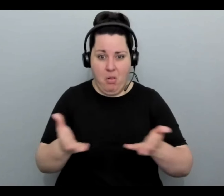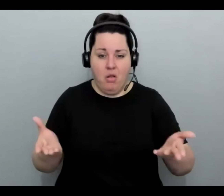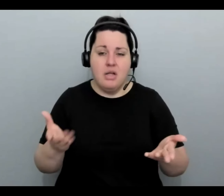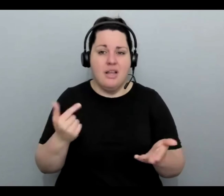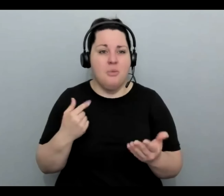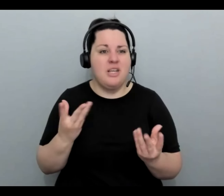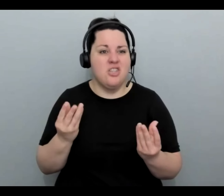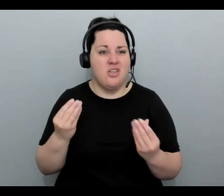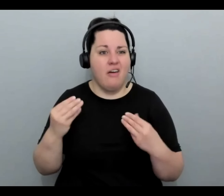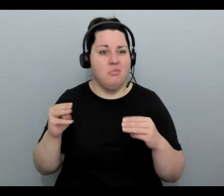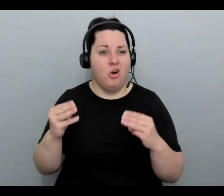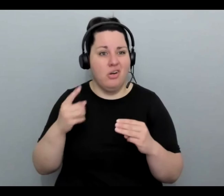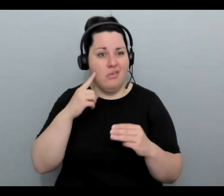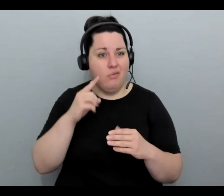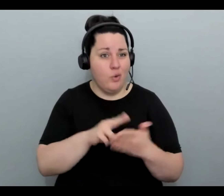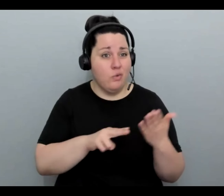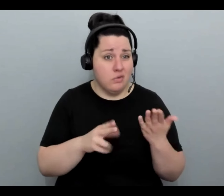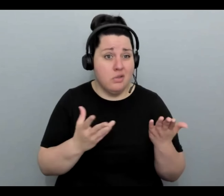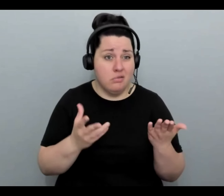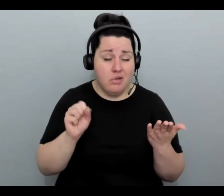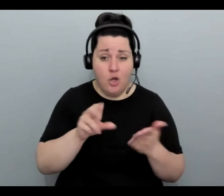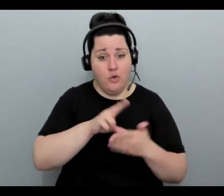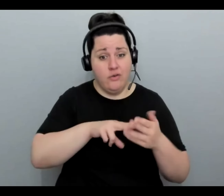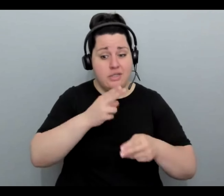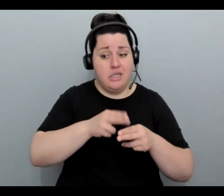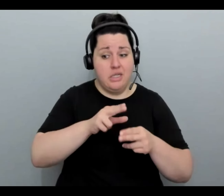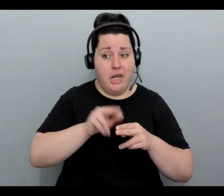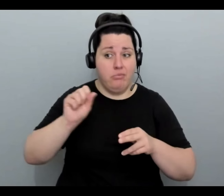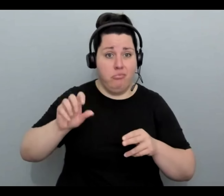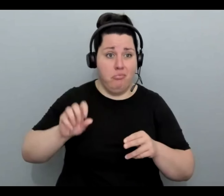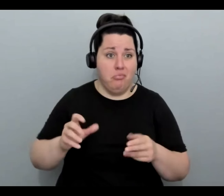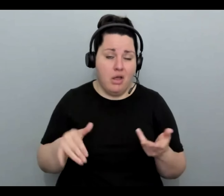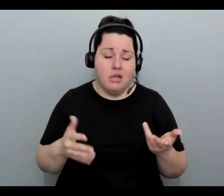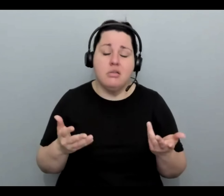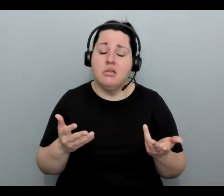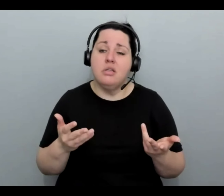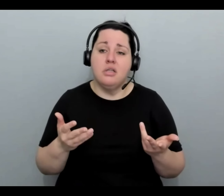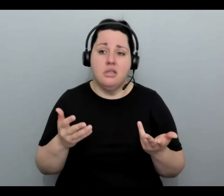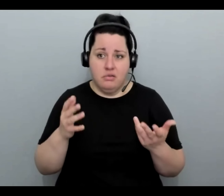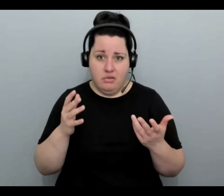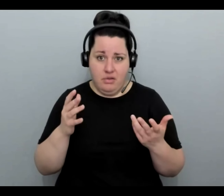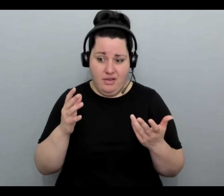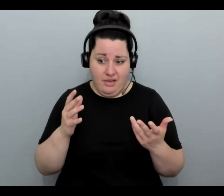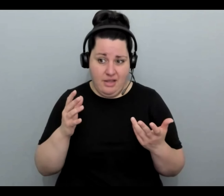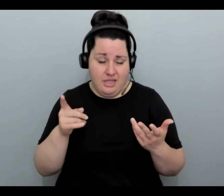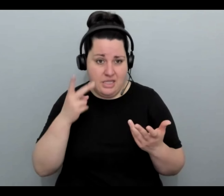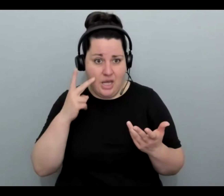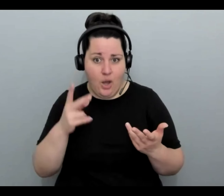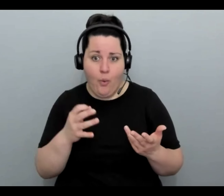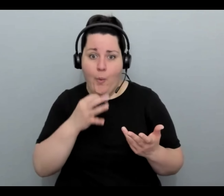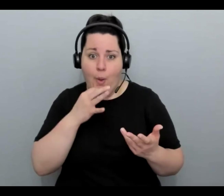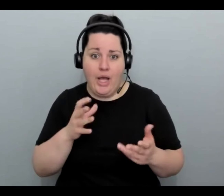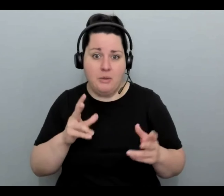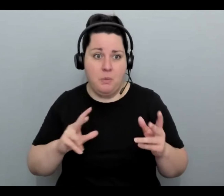your university, right? That your university's name is getting out there and being seen as the place where the experts